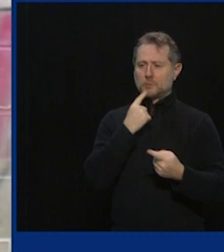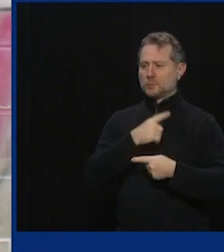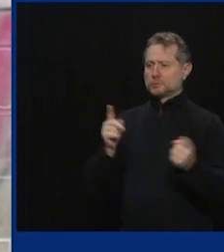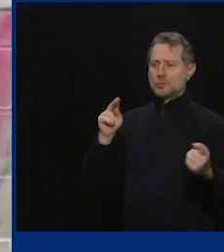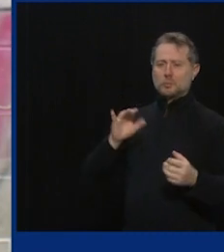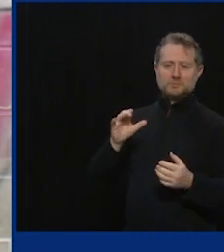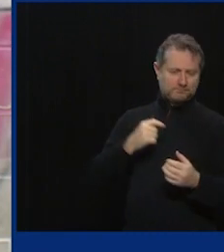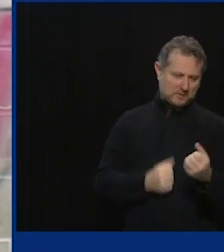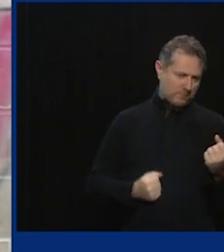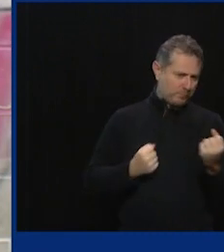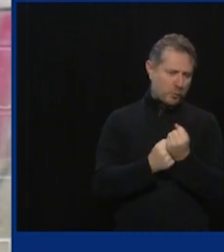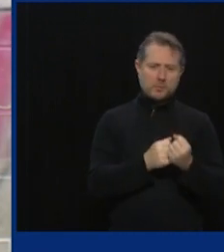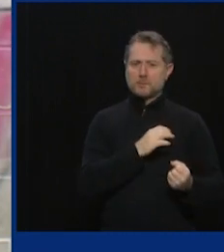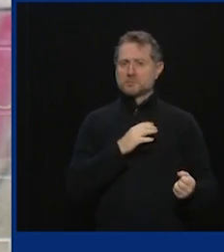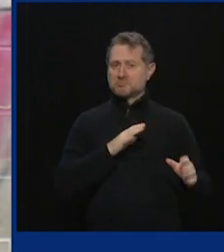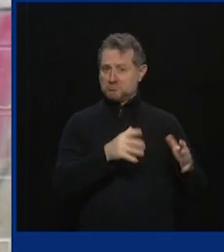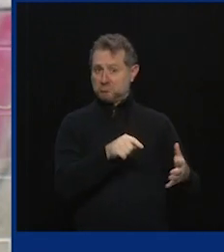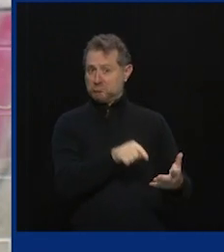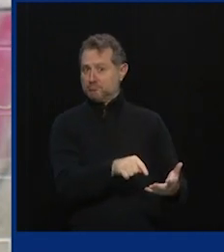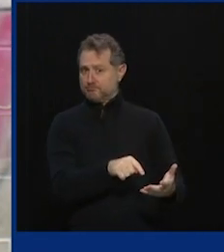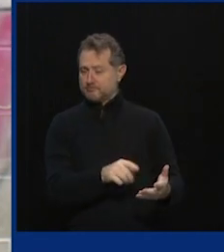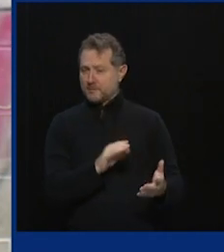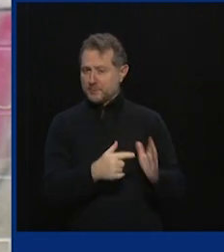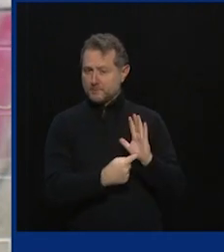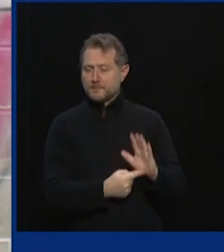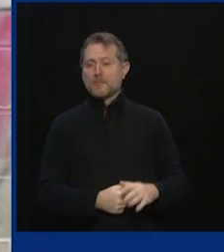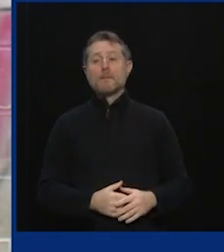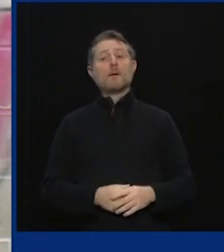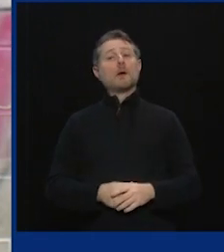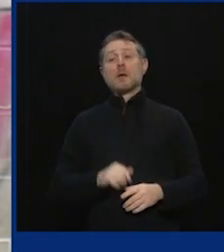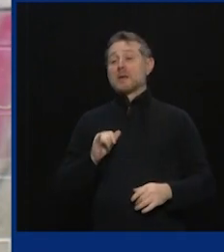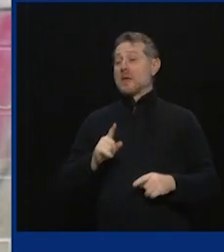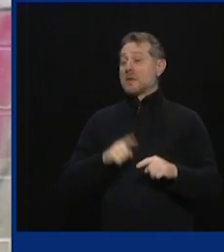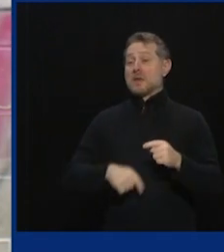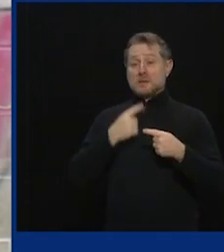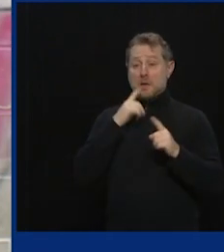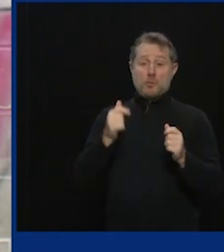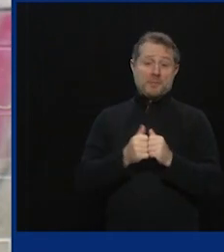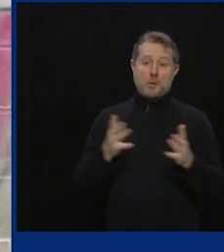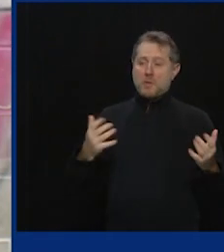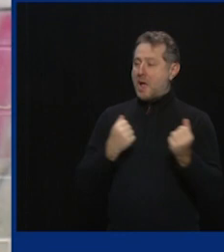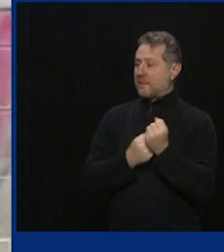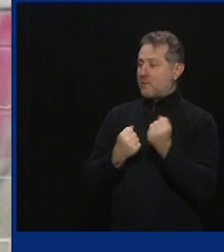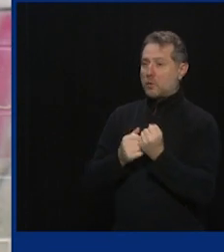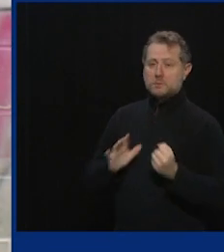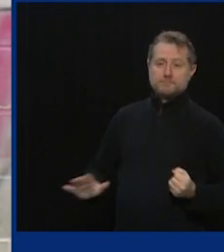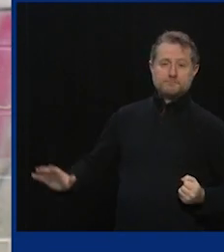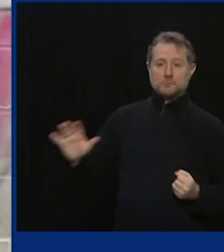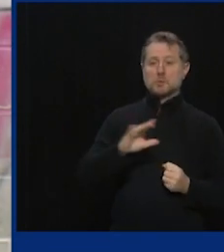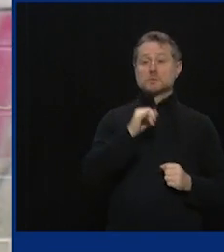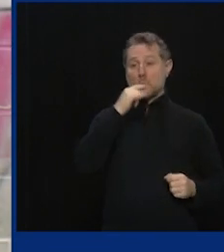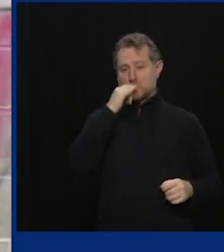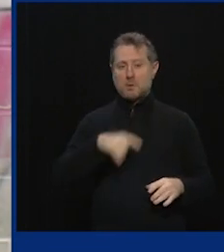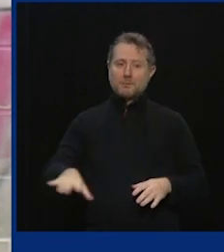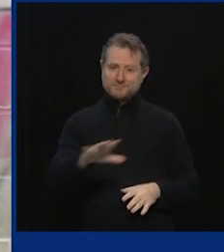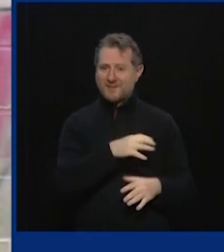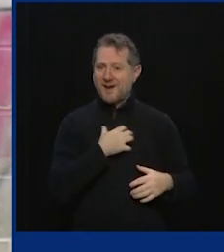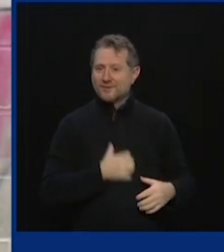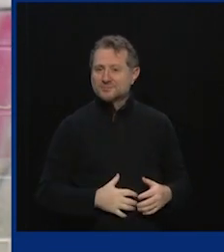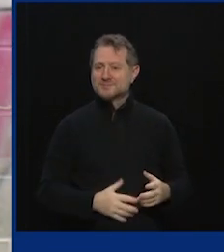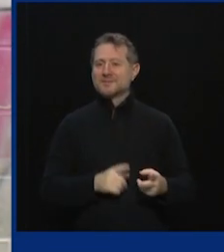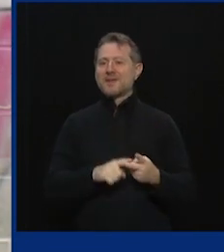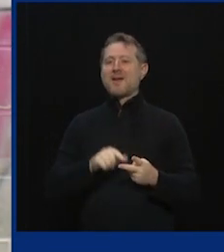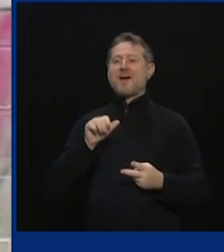and policy priority. And this would not have happened with the support of advocates such as No Kid Hungry, AARP New